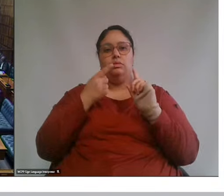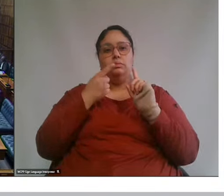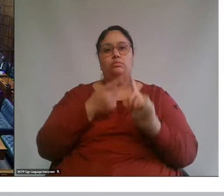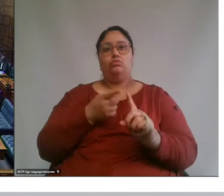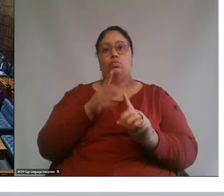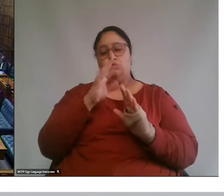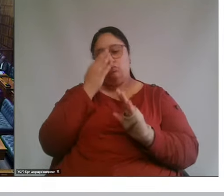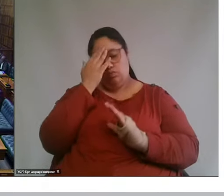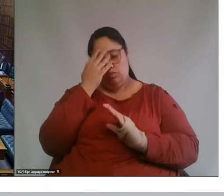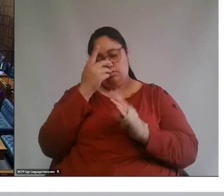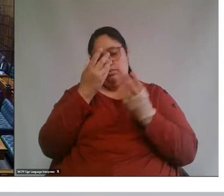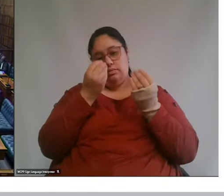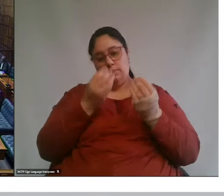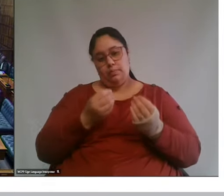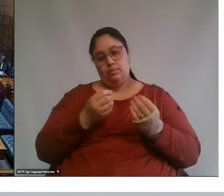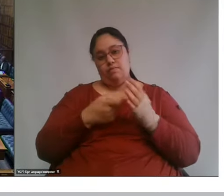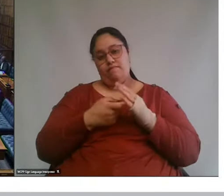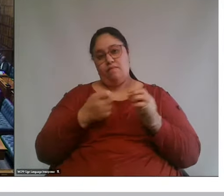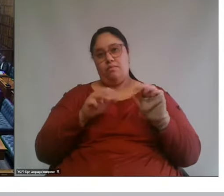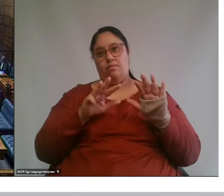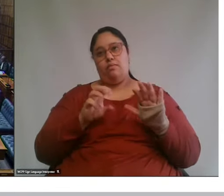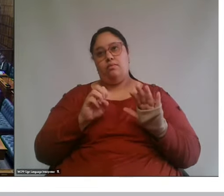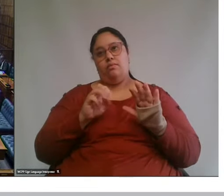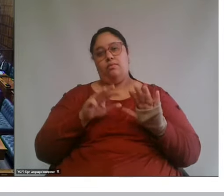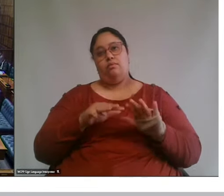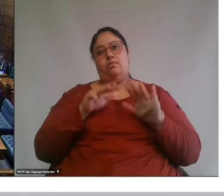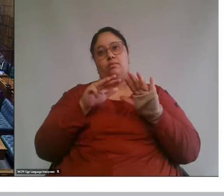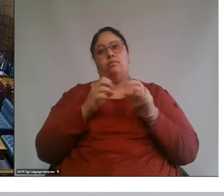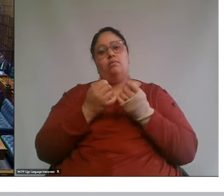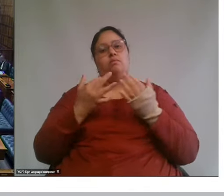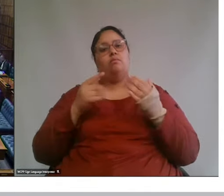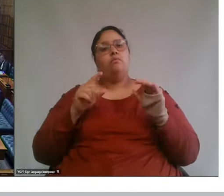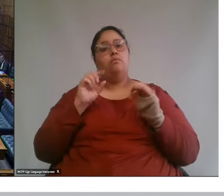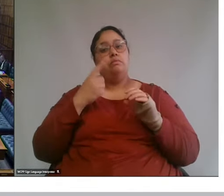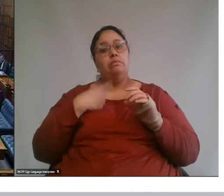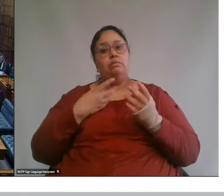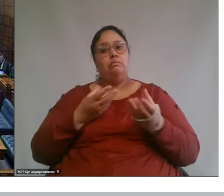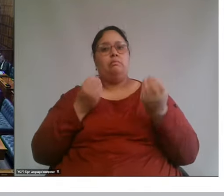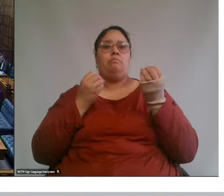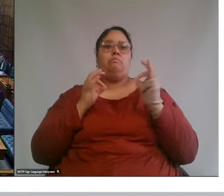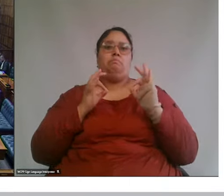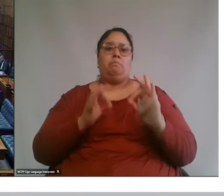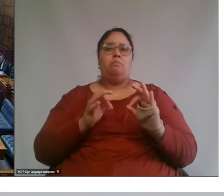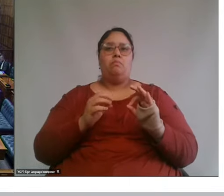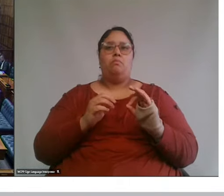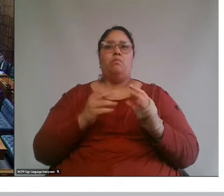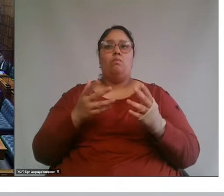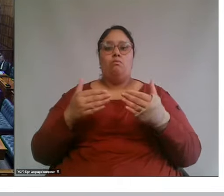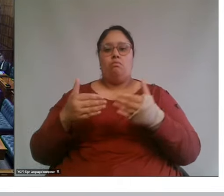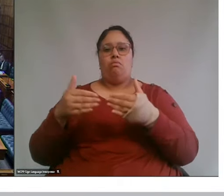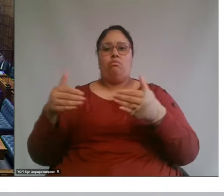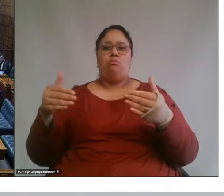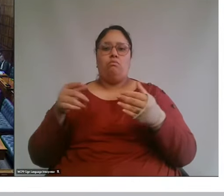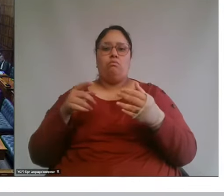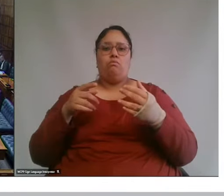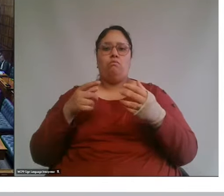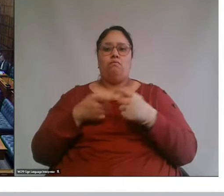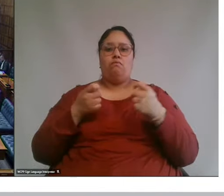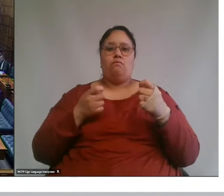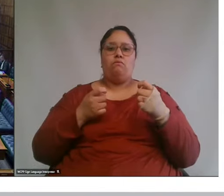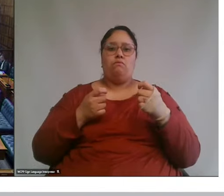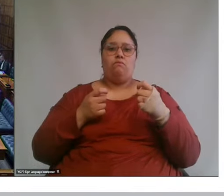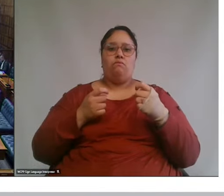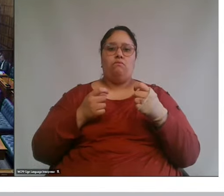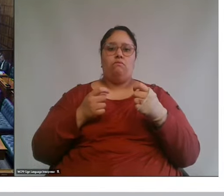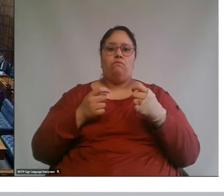do you have figures of out of the 19 how many have actually lended a clear orders uh uh from from from